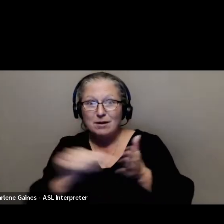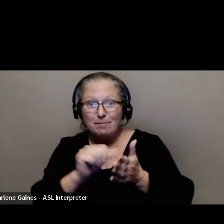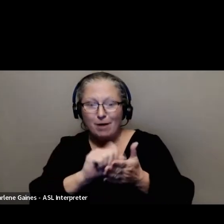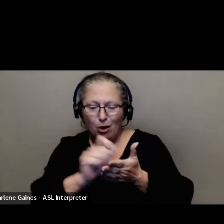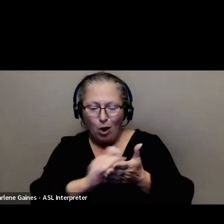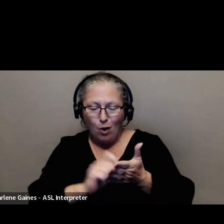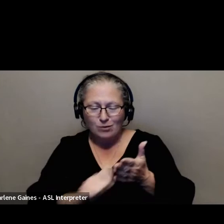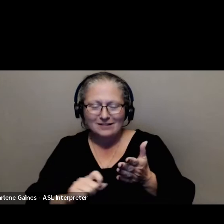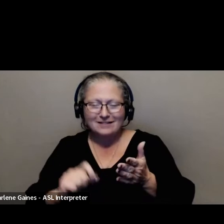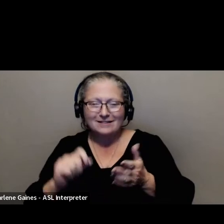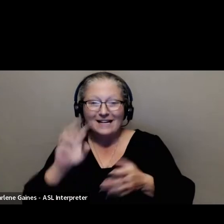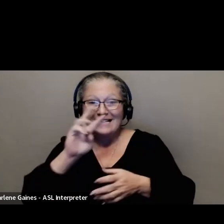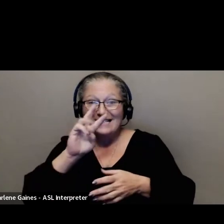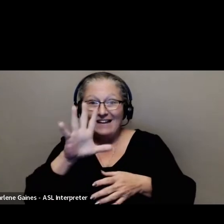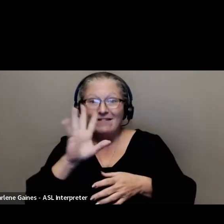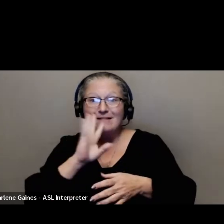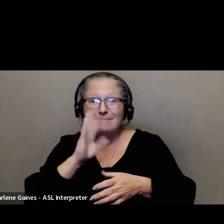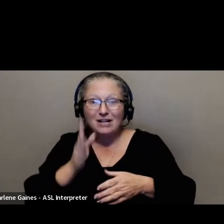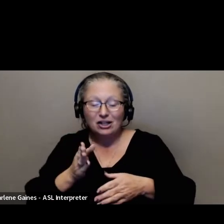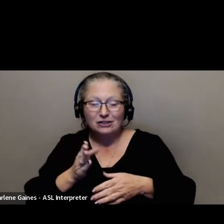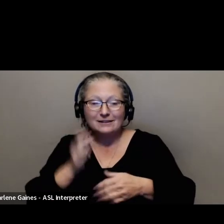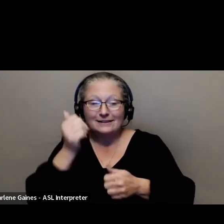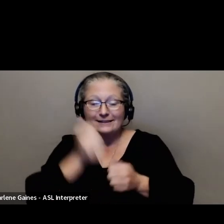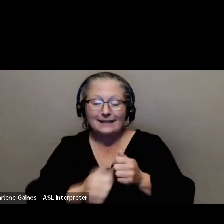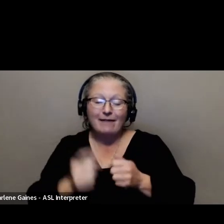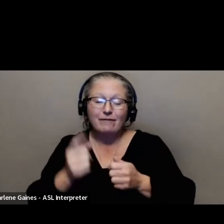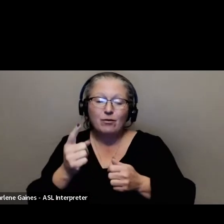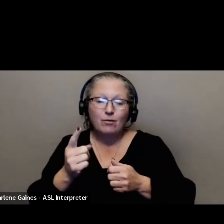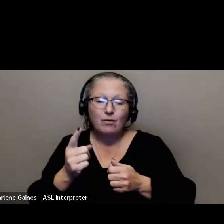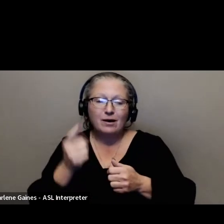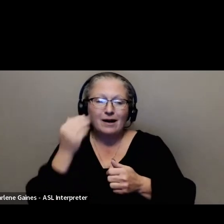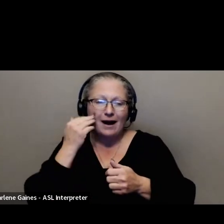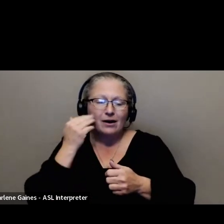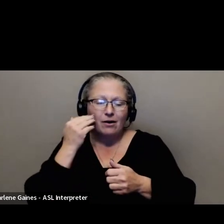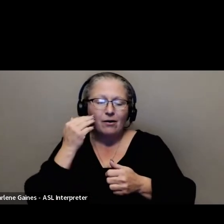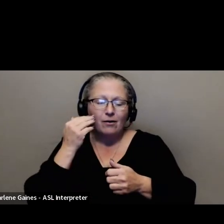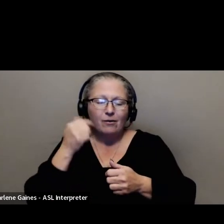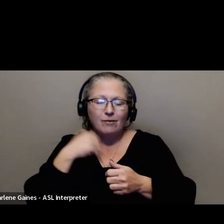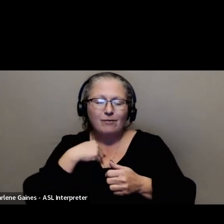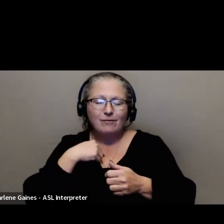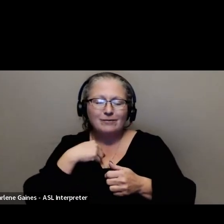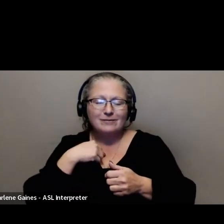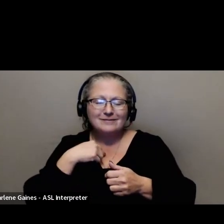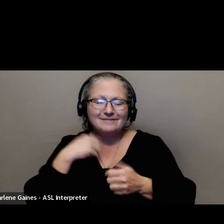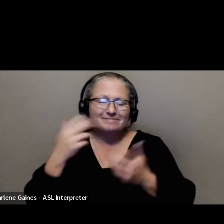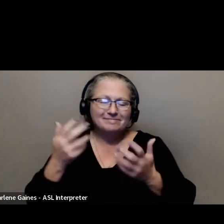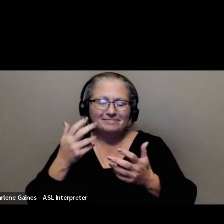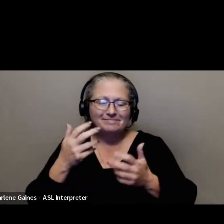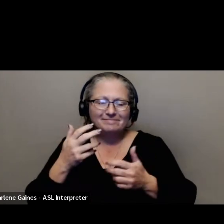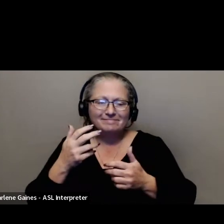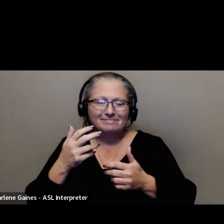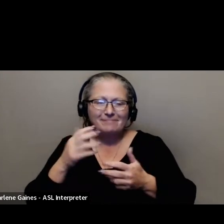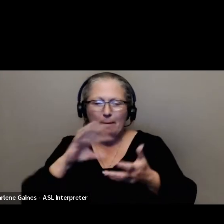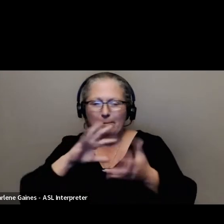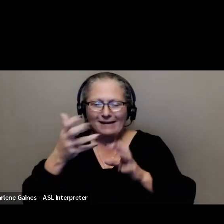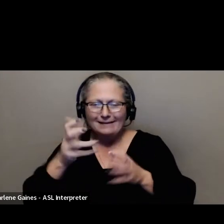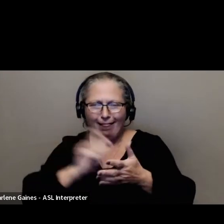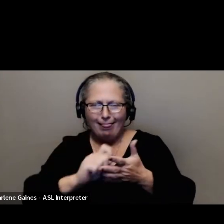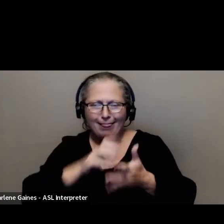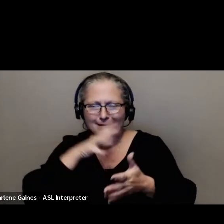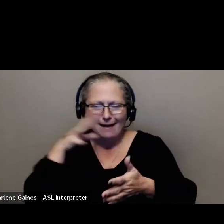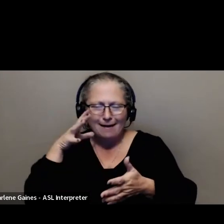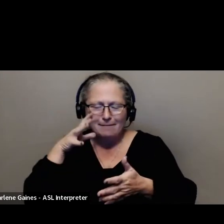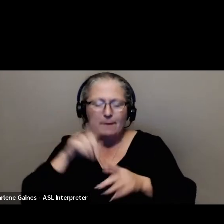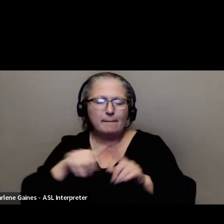think we had 65 speakers. Everybody, I know, I took all the, it's messy though,